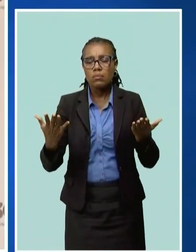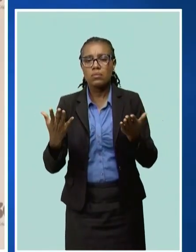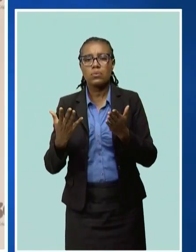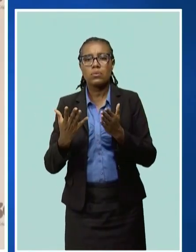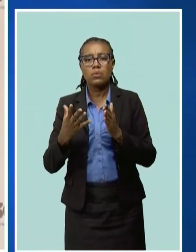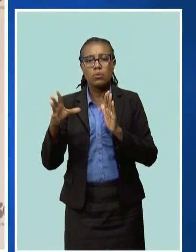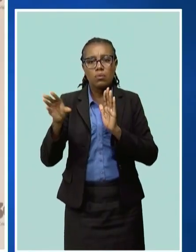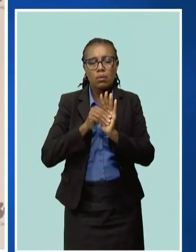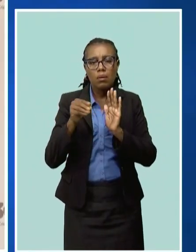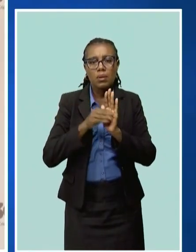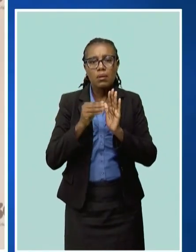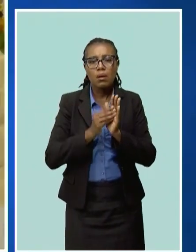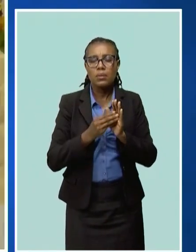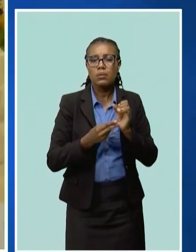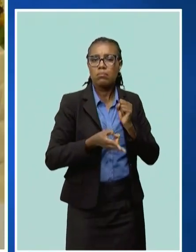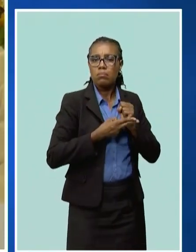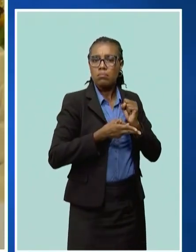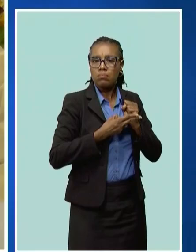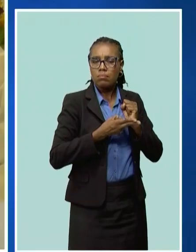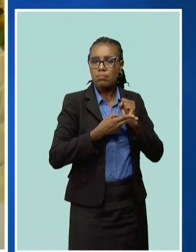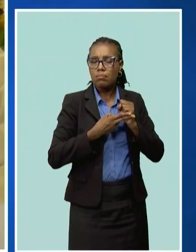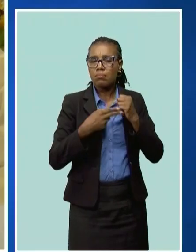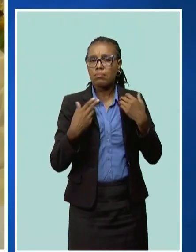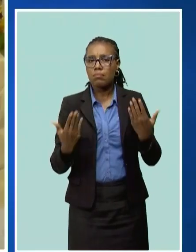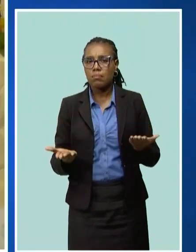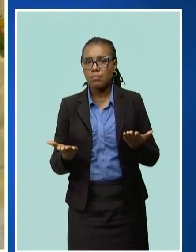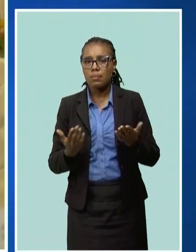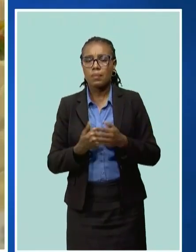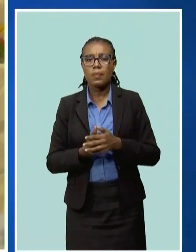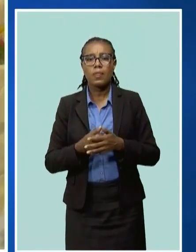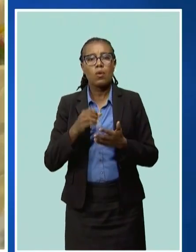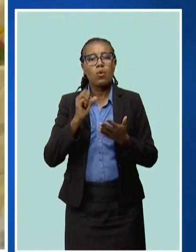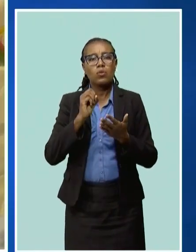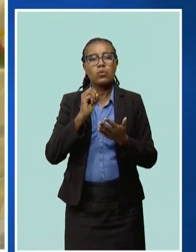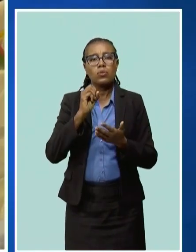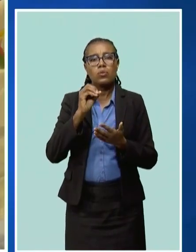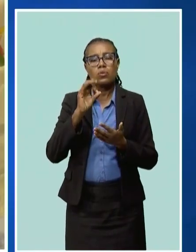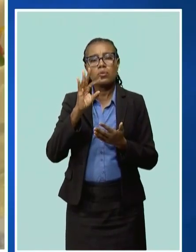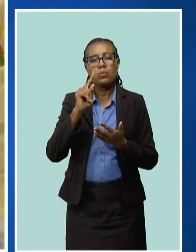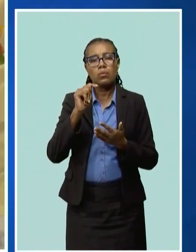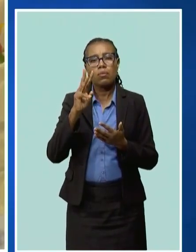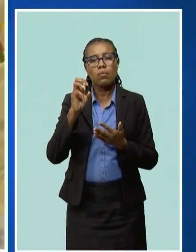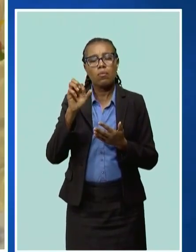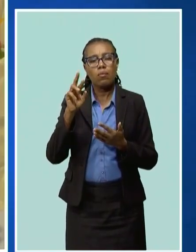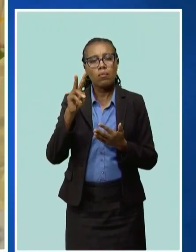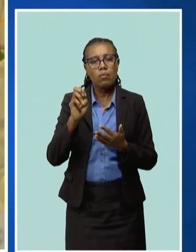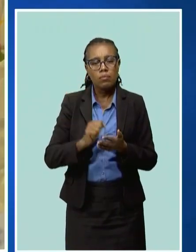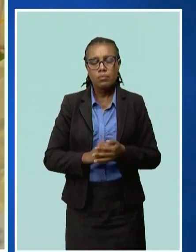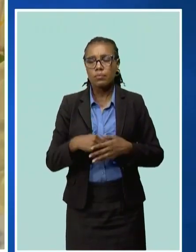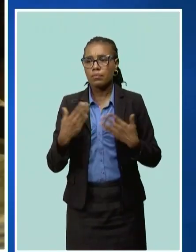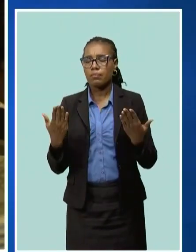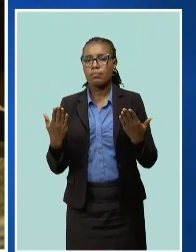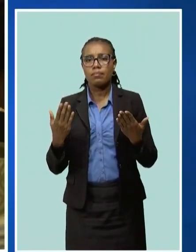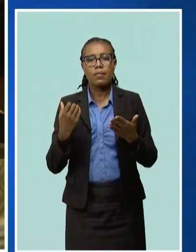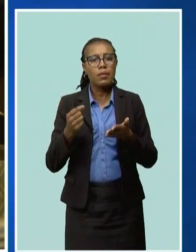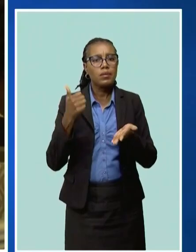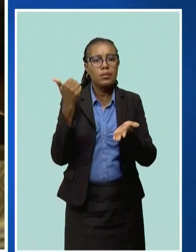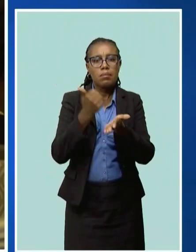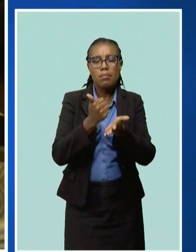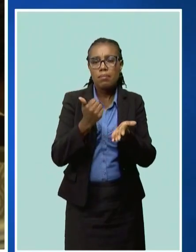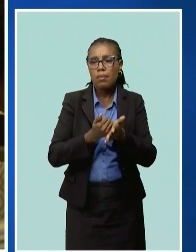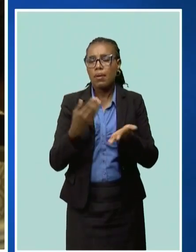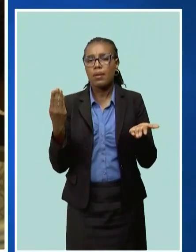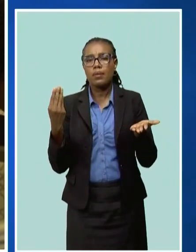This applies very much for businesses. Most of them run on software, especially financial institutions. Access to financial institutions,